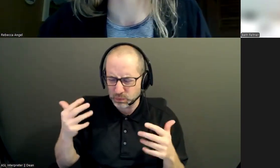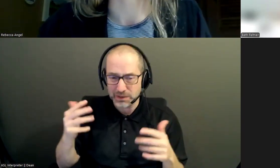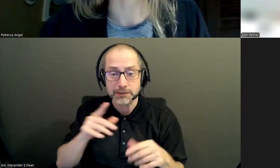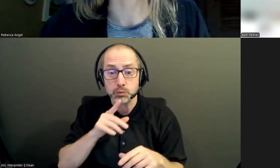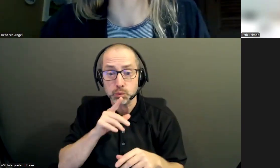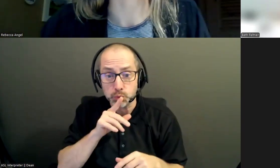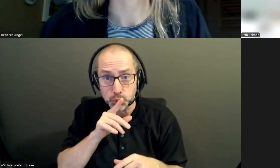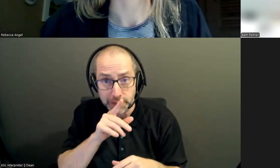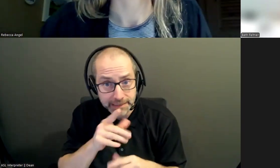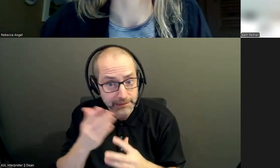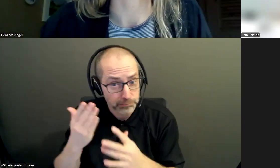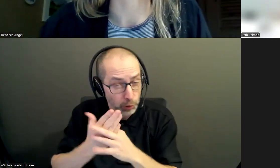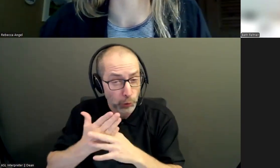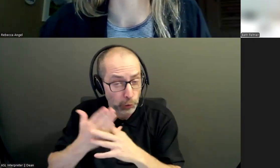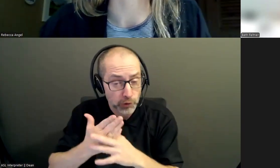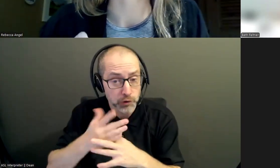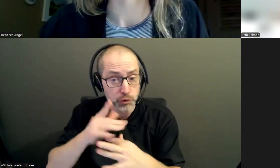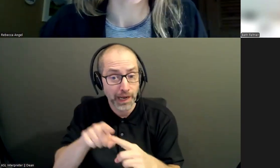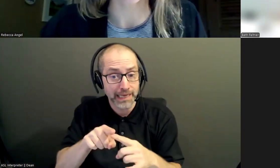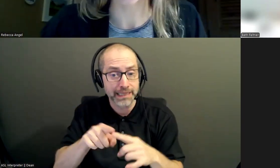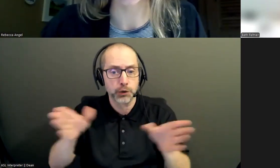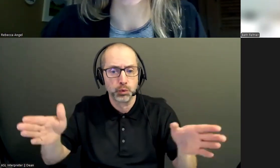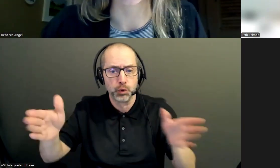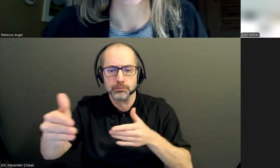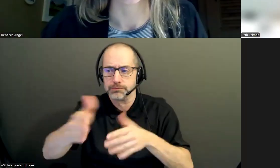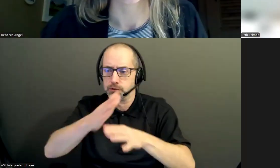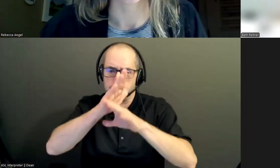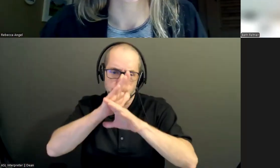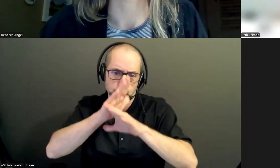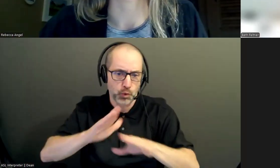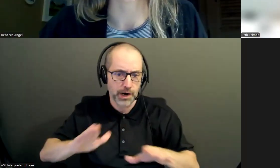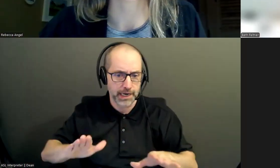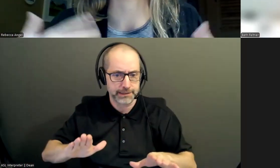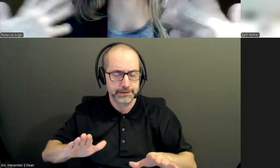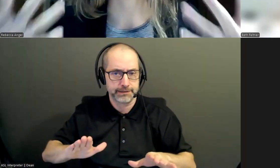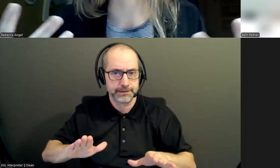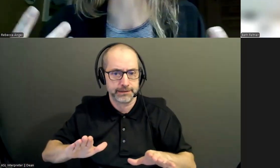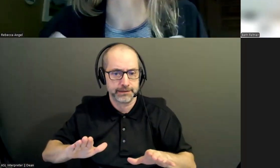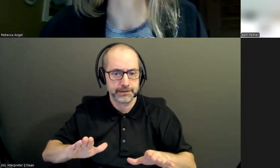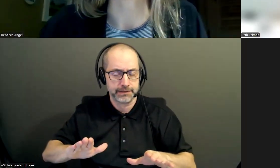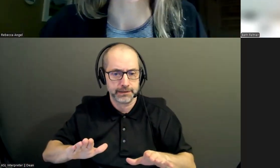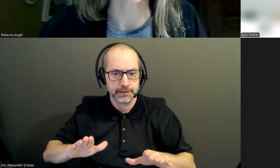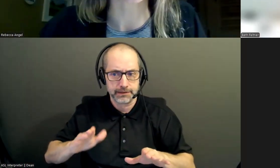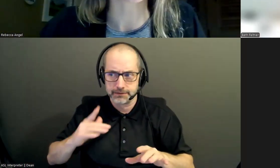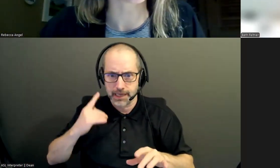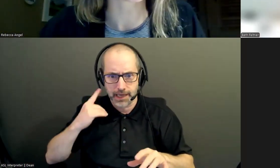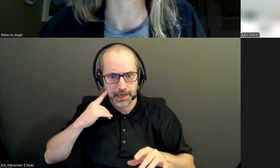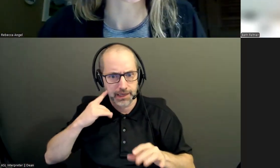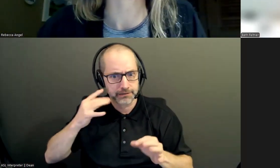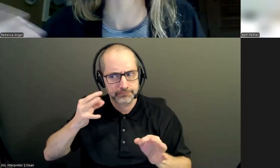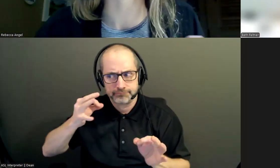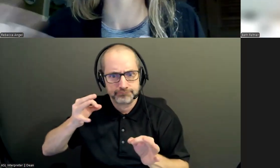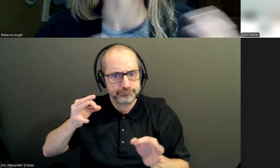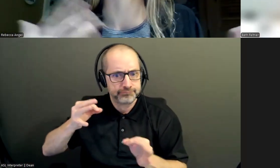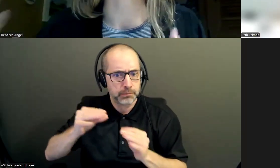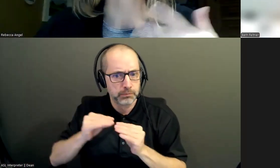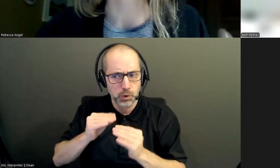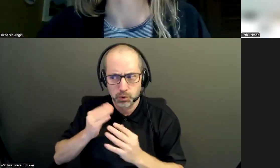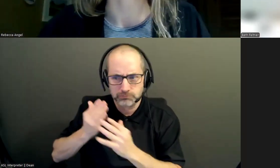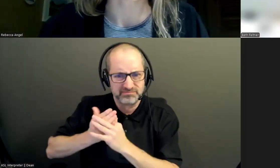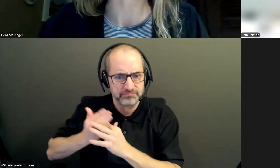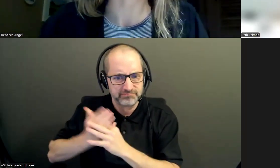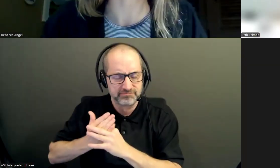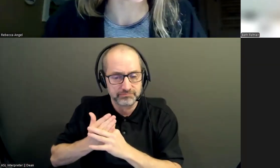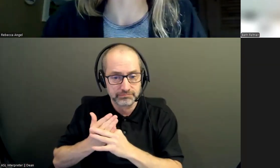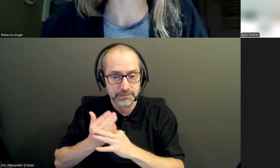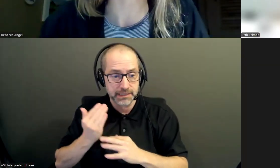distracting or disturbing when it's quiet. It can be perceived a little bit louder when we don't have any sort of